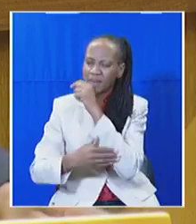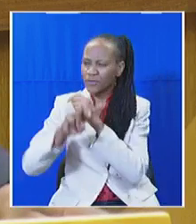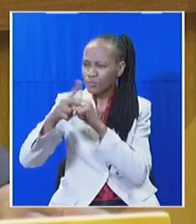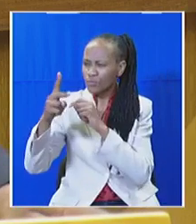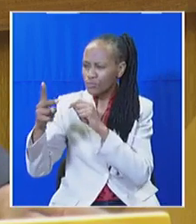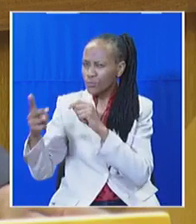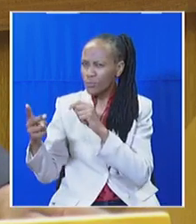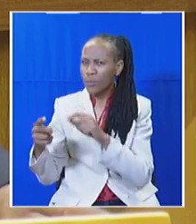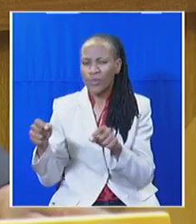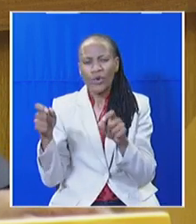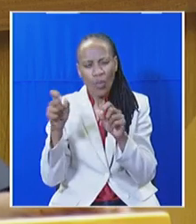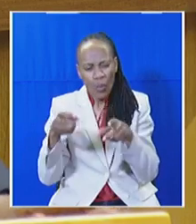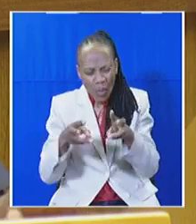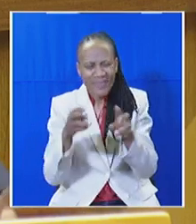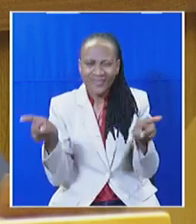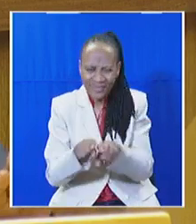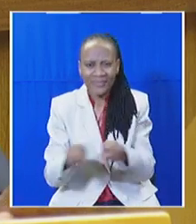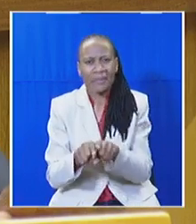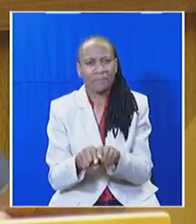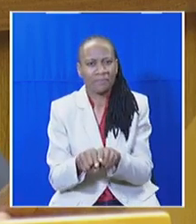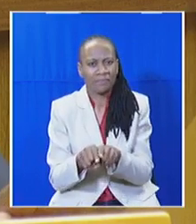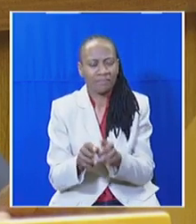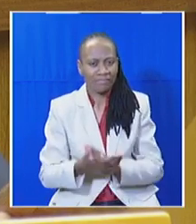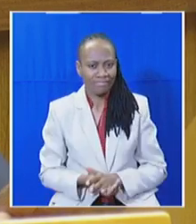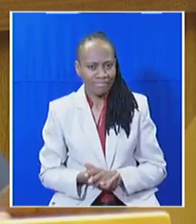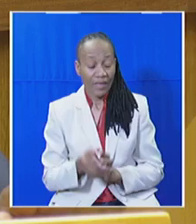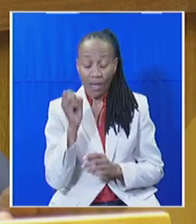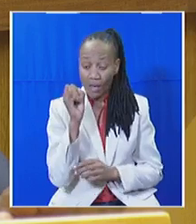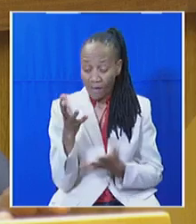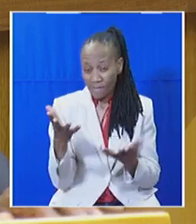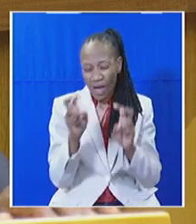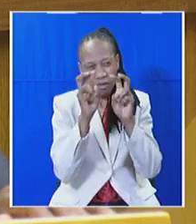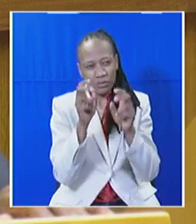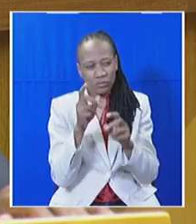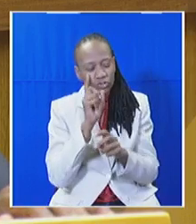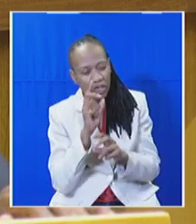as countries. If you come to the issue of